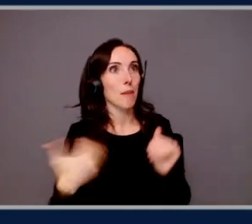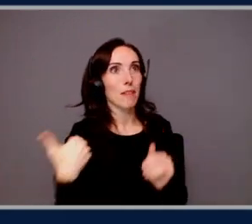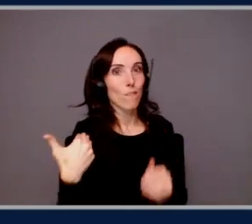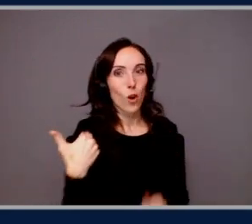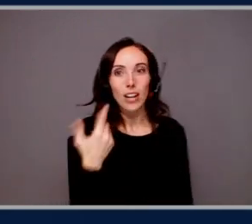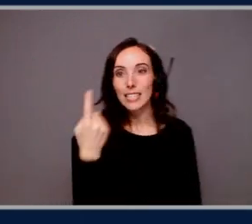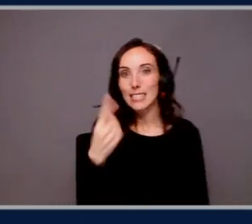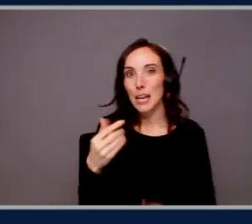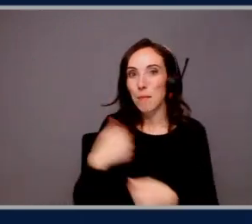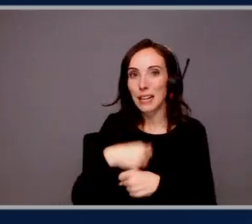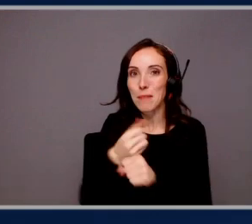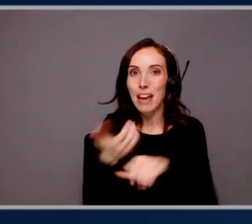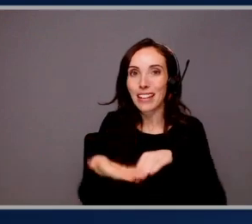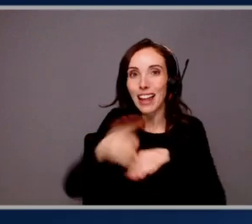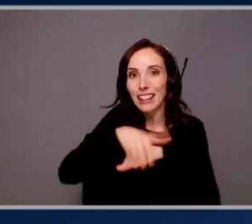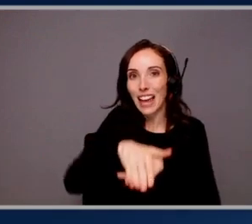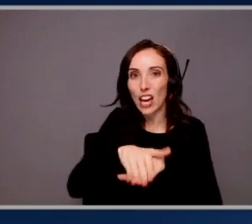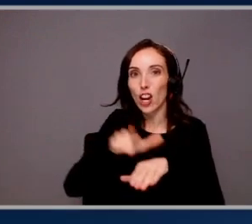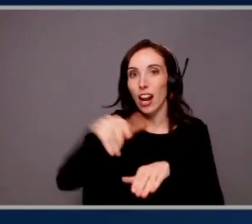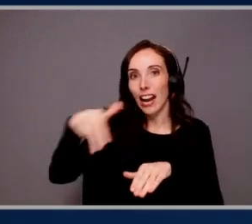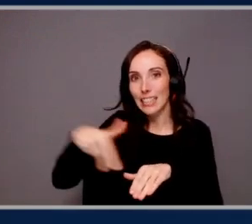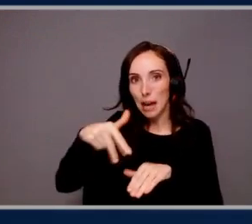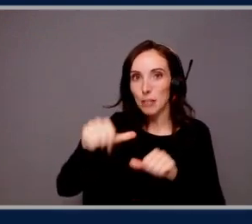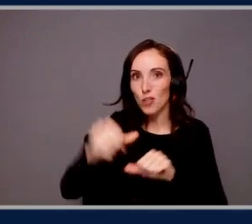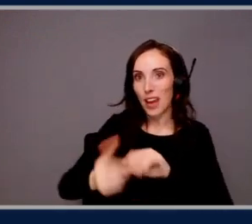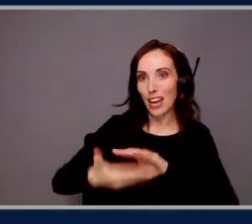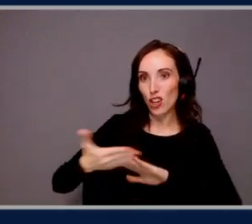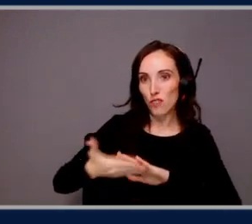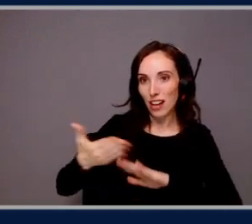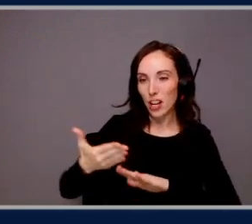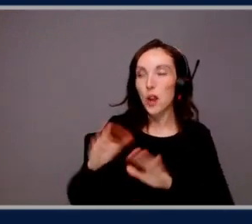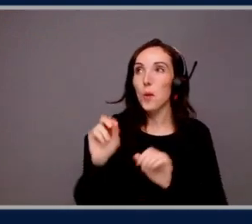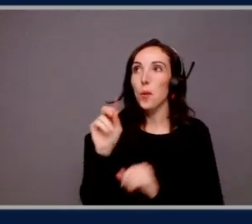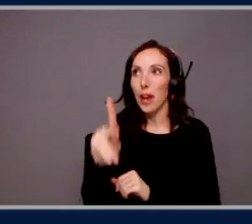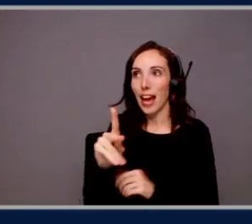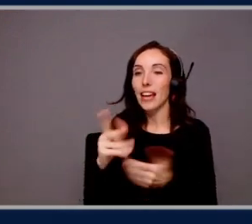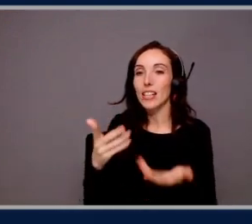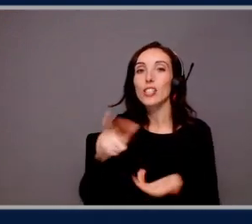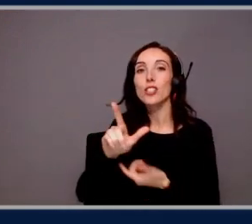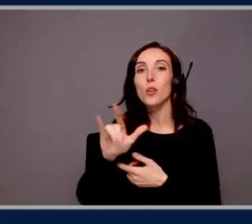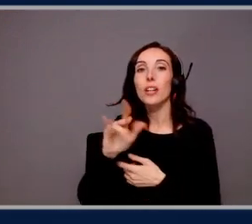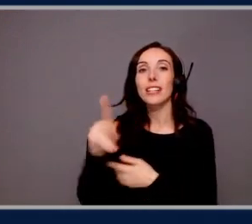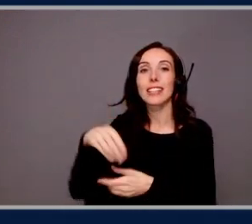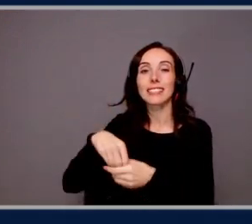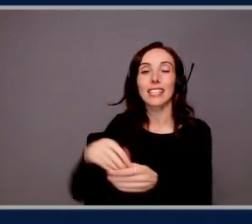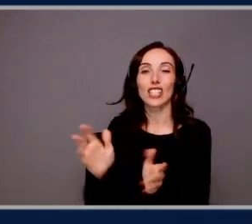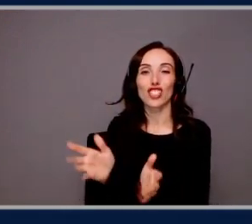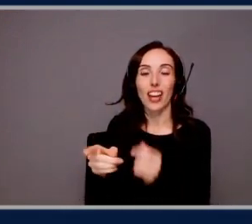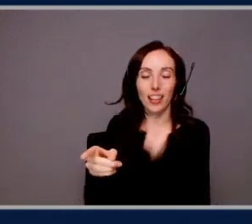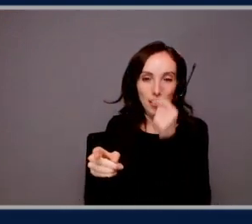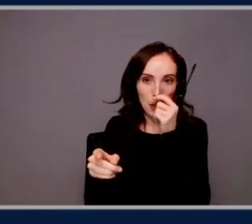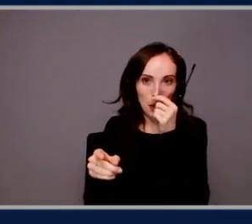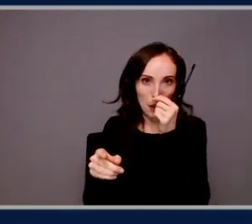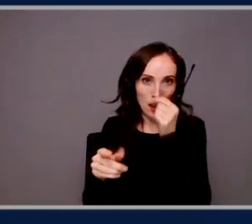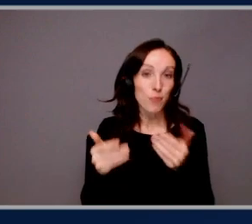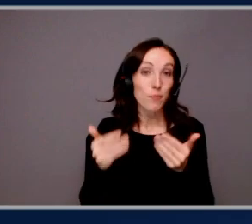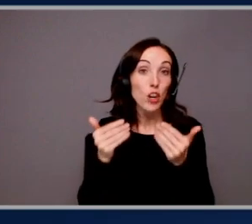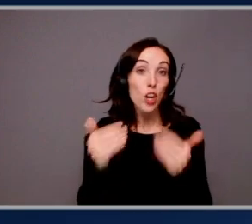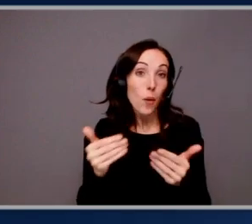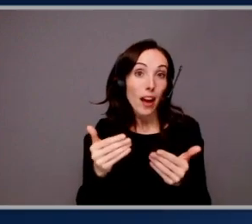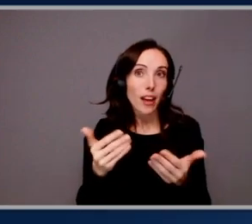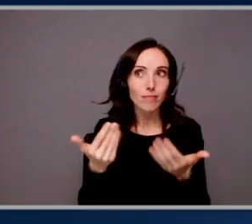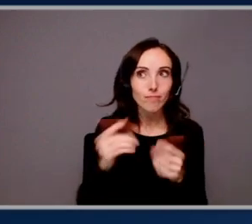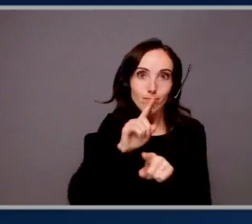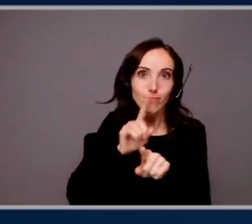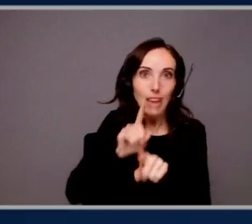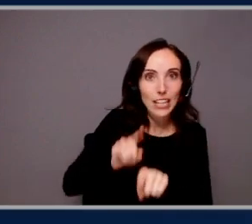that you can run Lambda. So, the link is going to be in the chat. Go ahead and give us the answers to those questions,